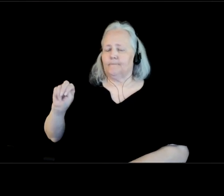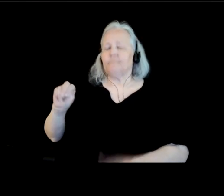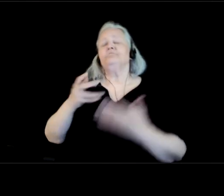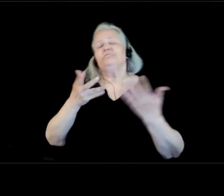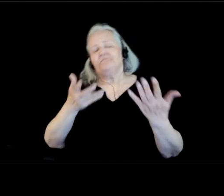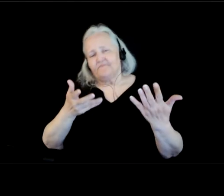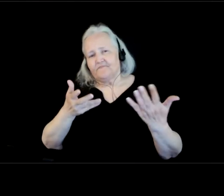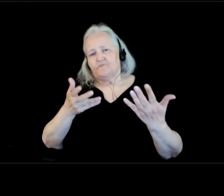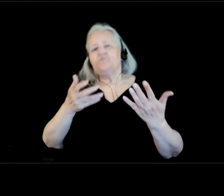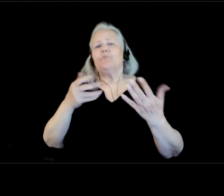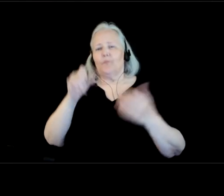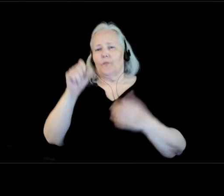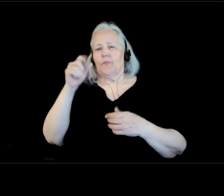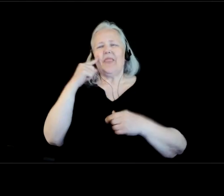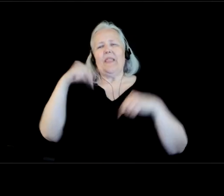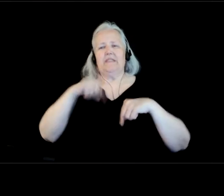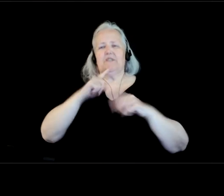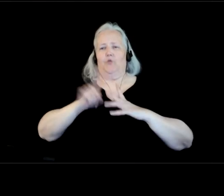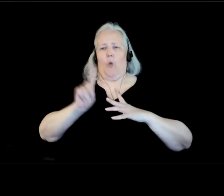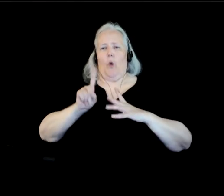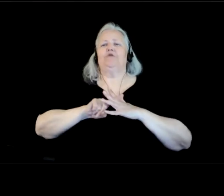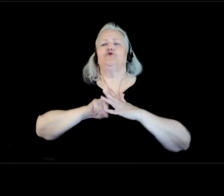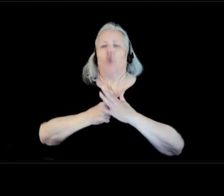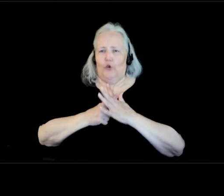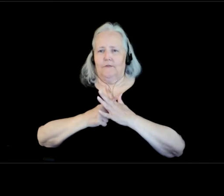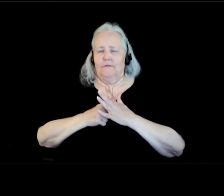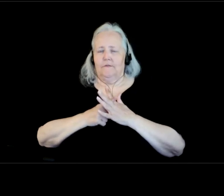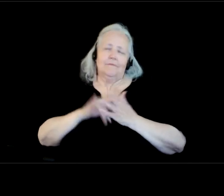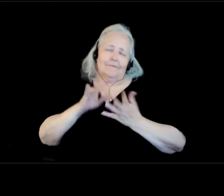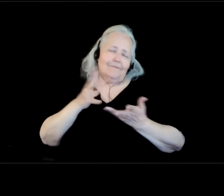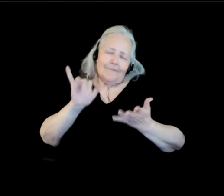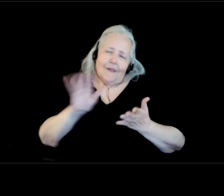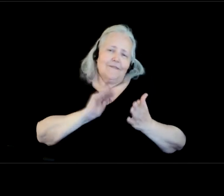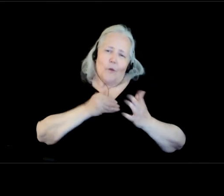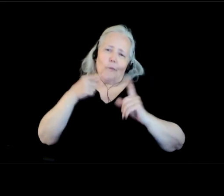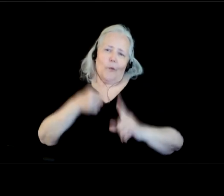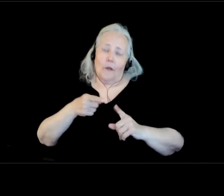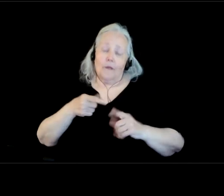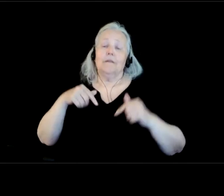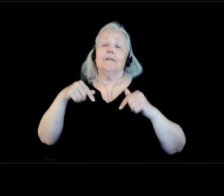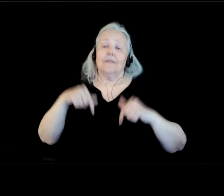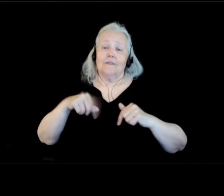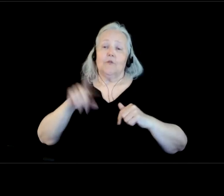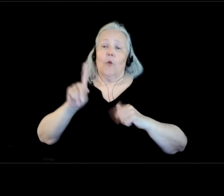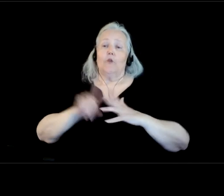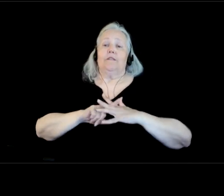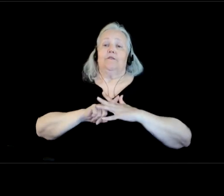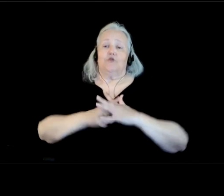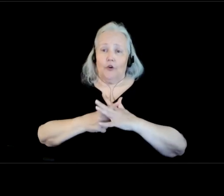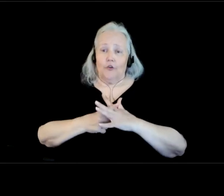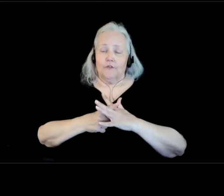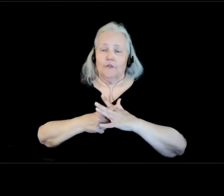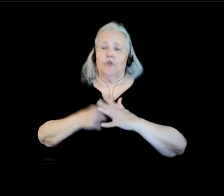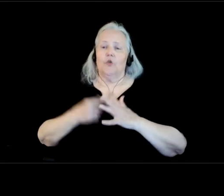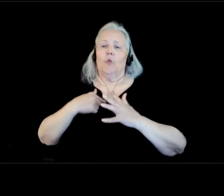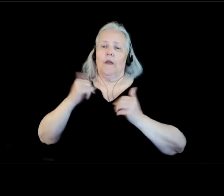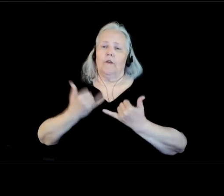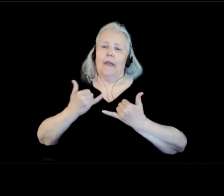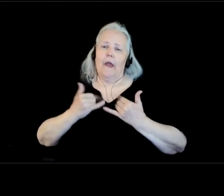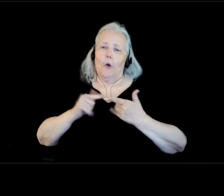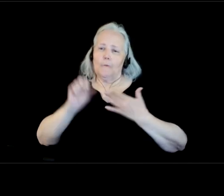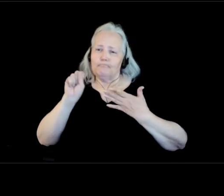We have a starting point here. I think that's where I would kind of say, right? We have a starting point where we are laying out some types of things that